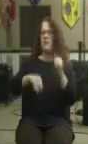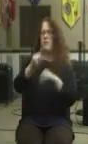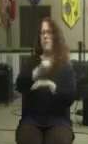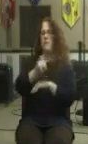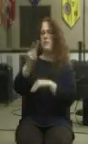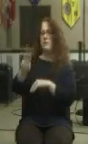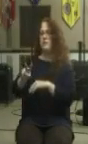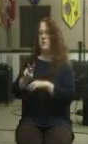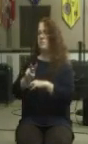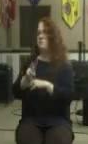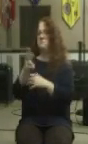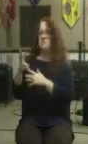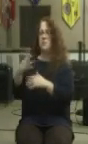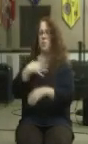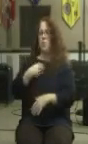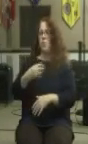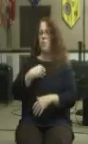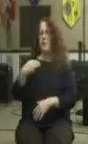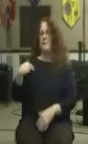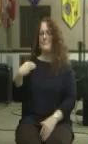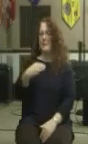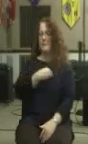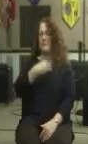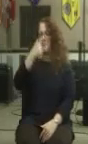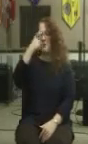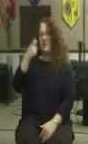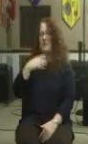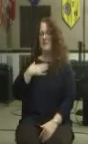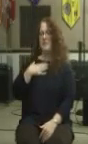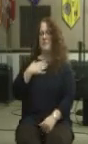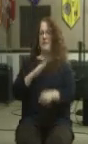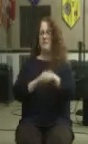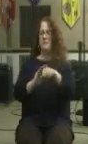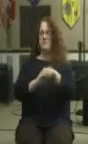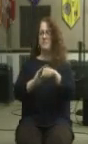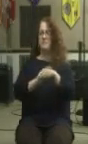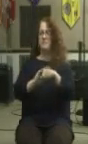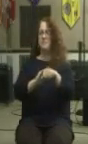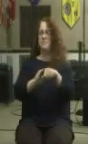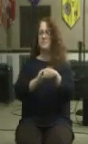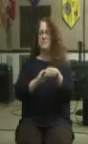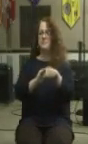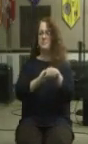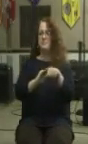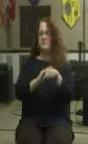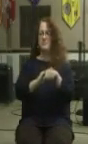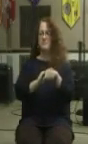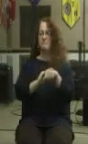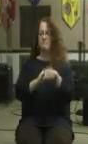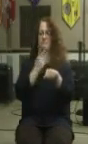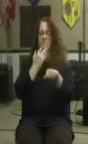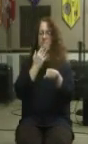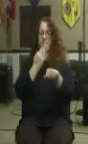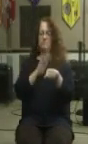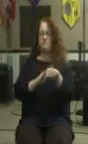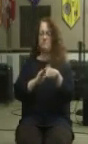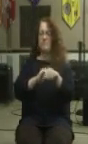me to have more than one or two white members in our church because of my skin color.